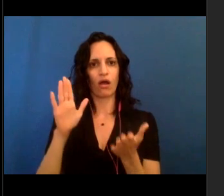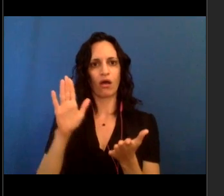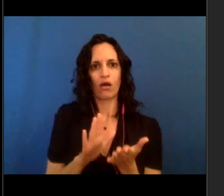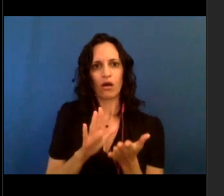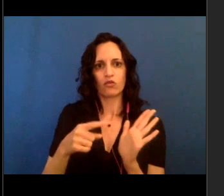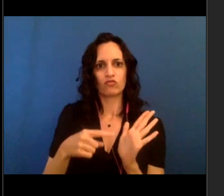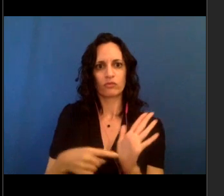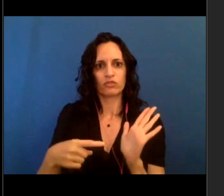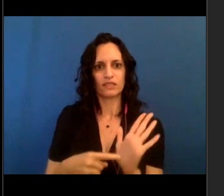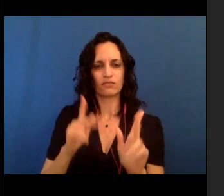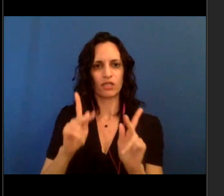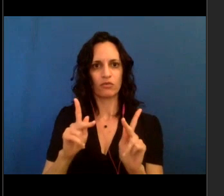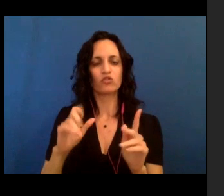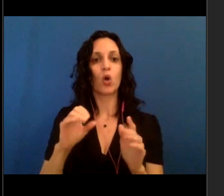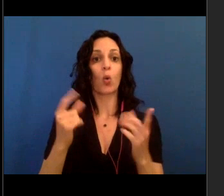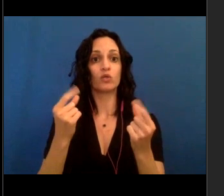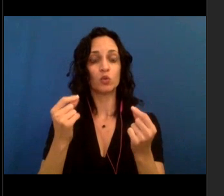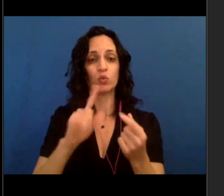room?